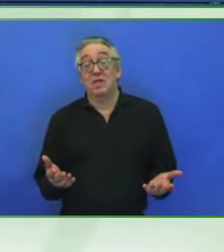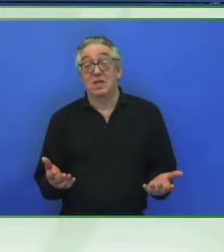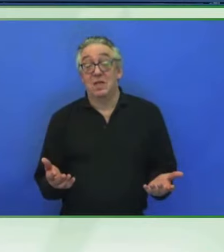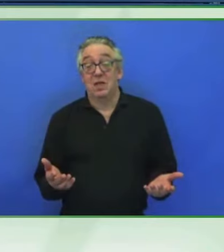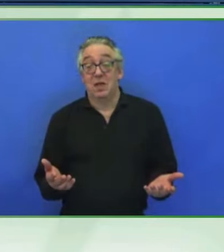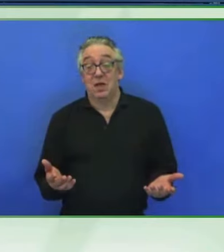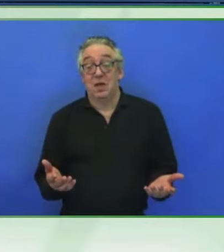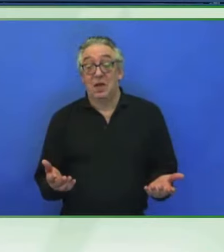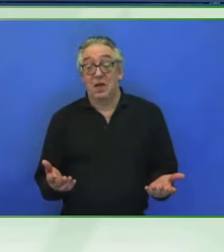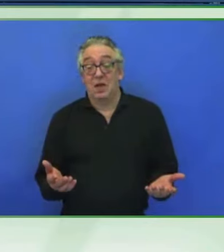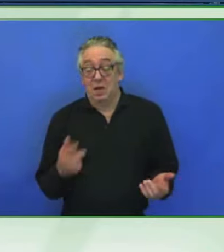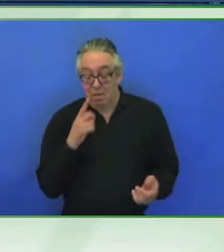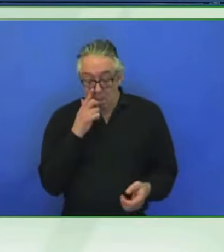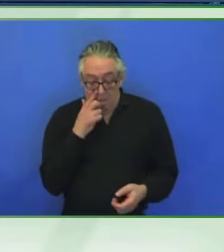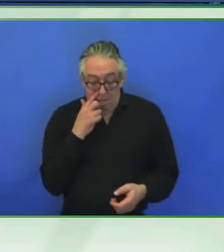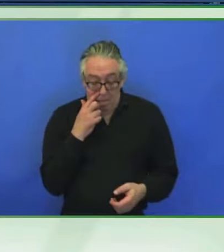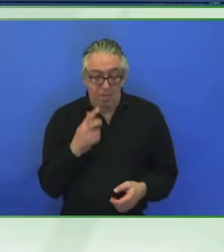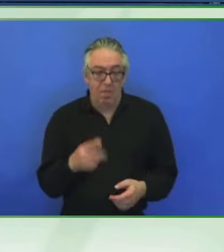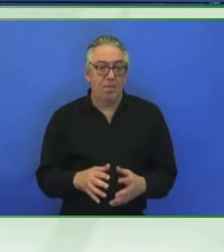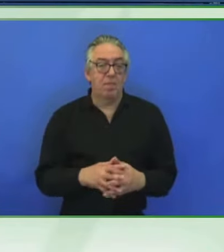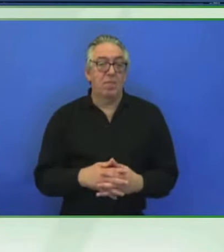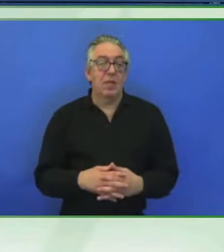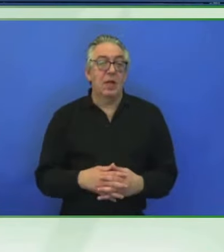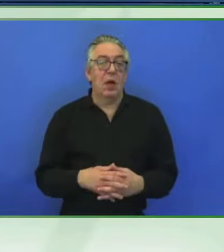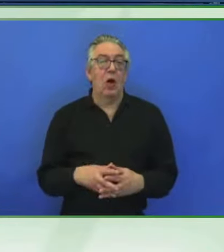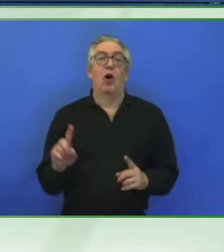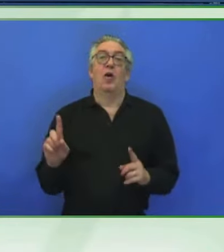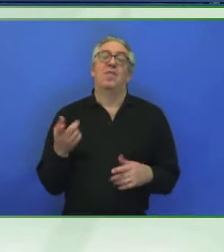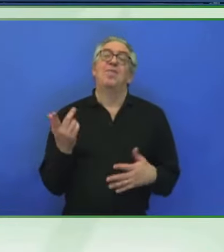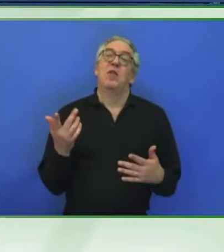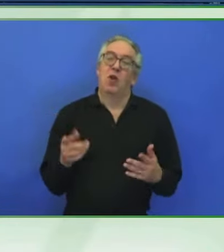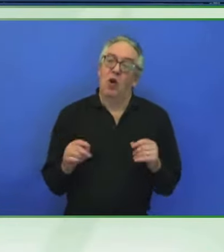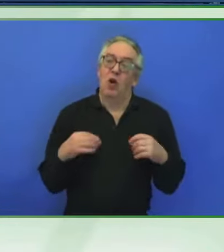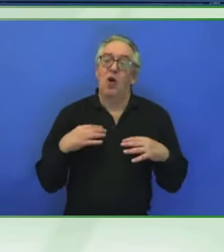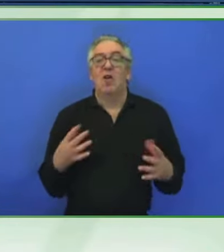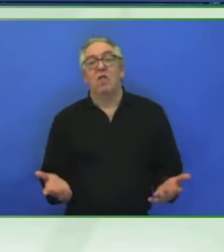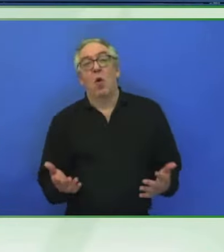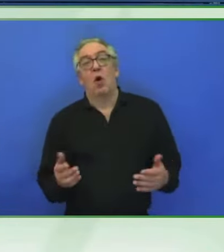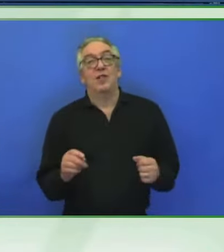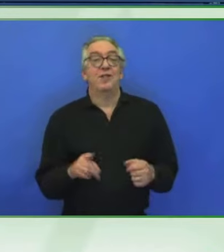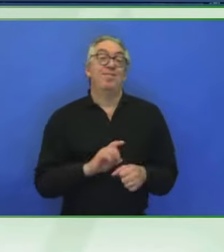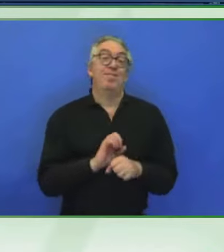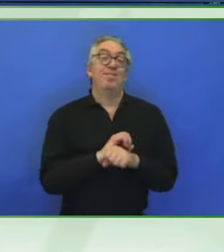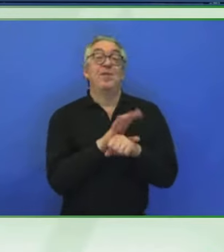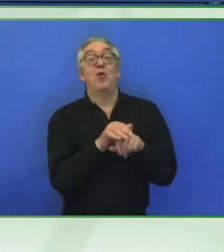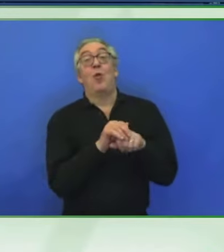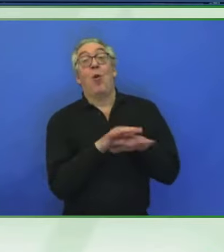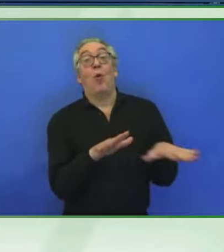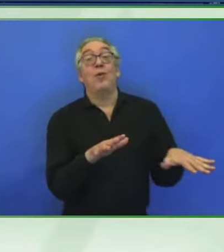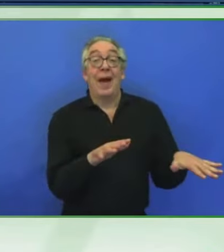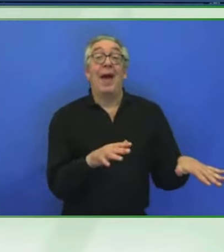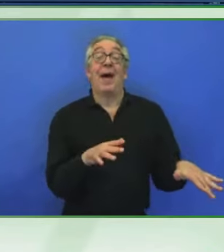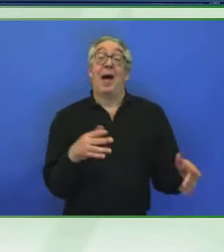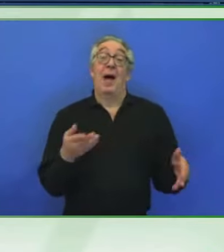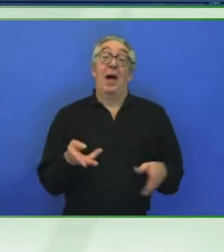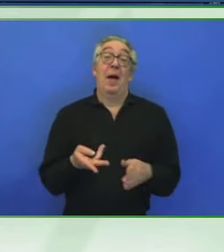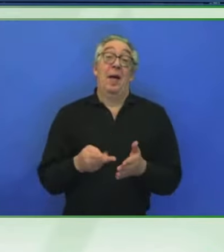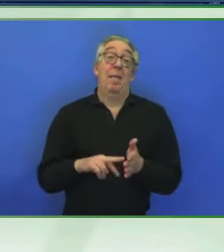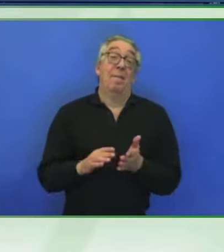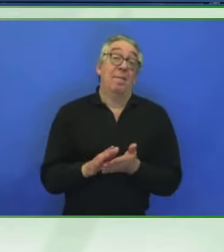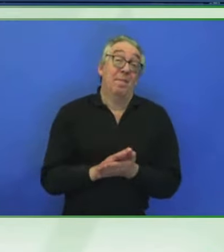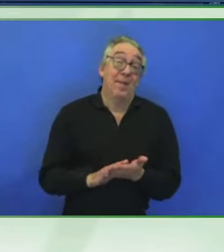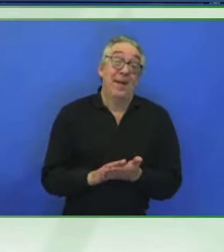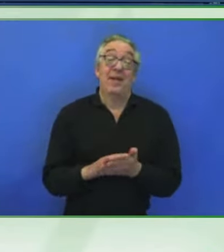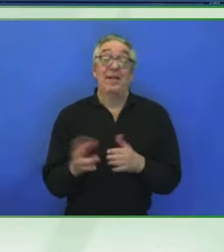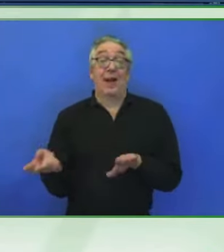we had problems with pandemic, we had a drop in our passengers. Right now we have regained the number